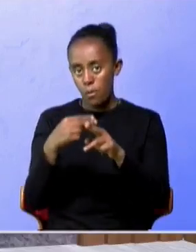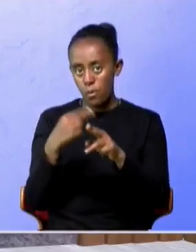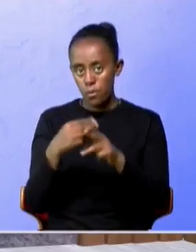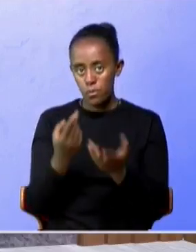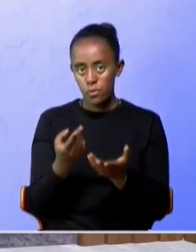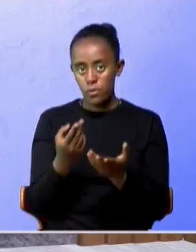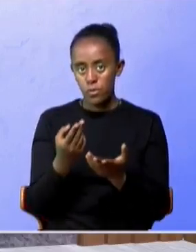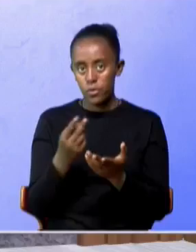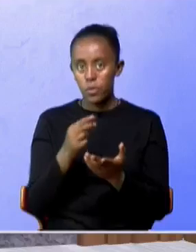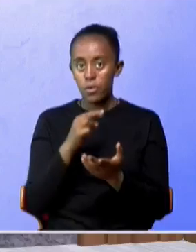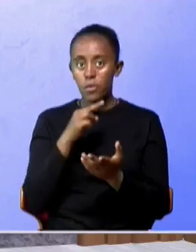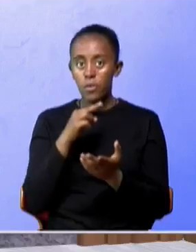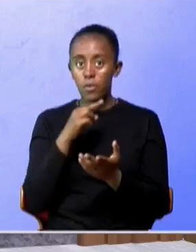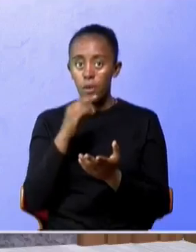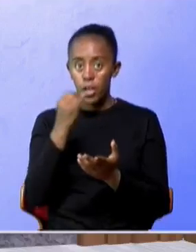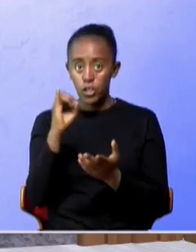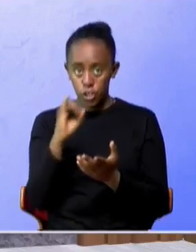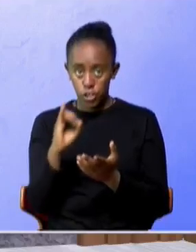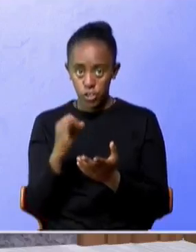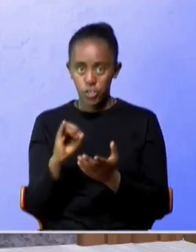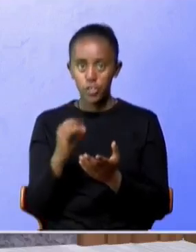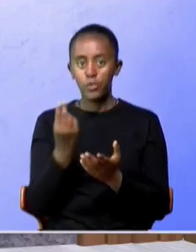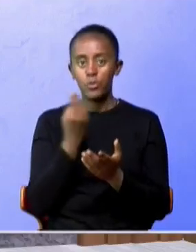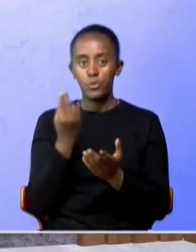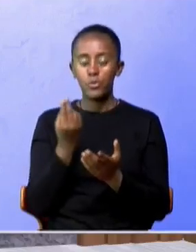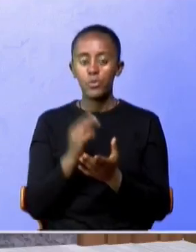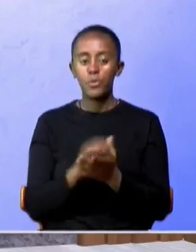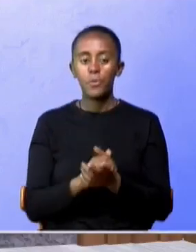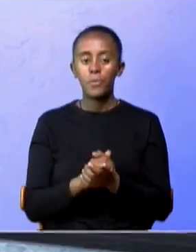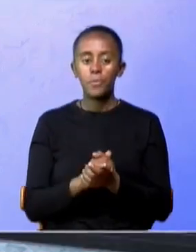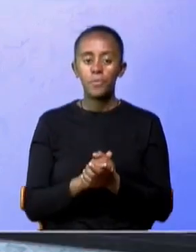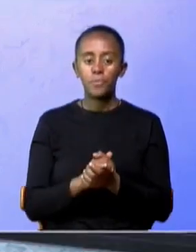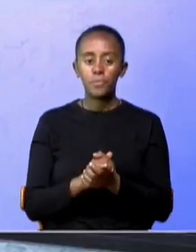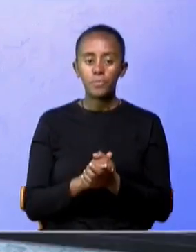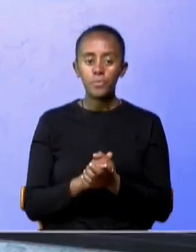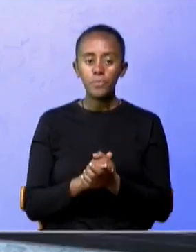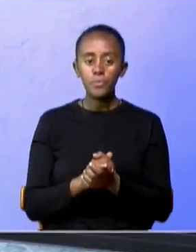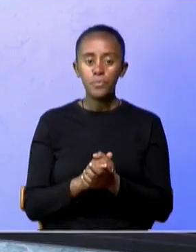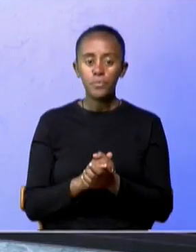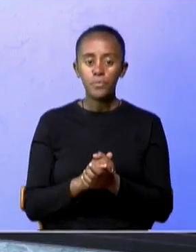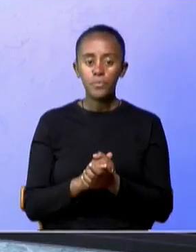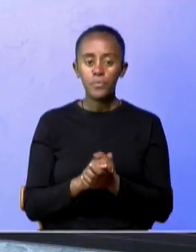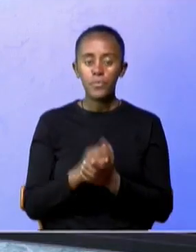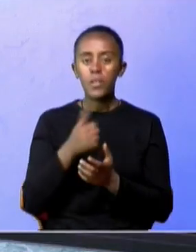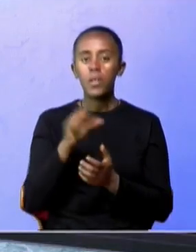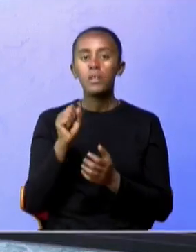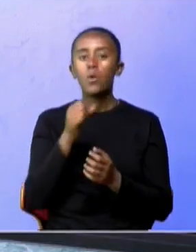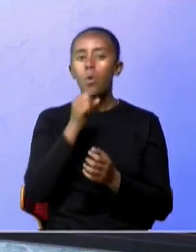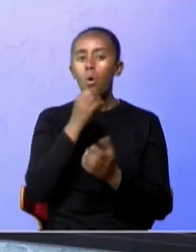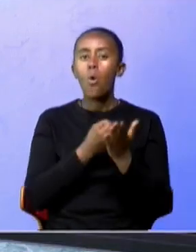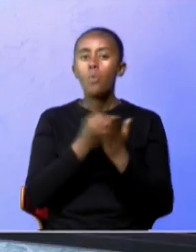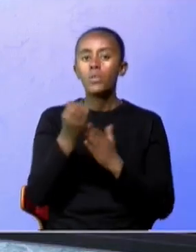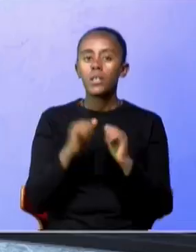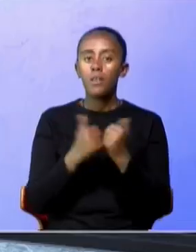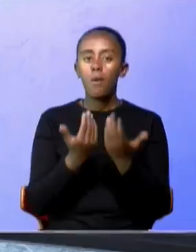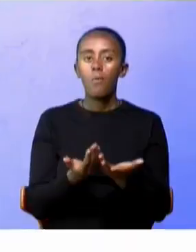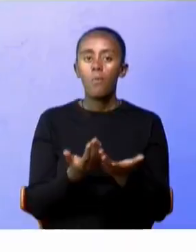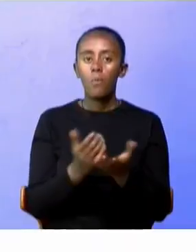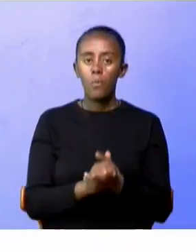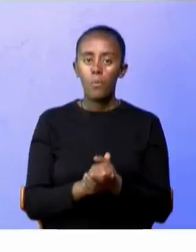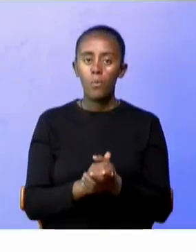use ing. Okay. What about if it comes as an object?